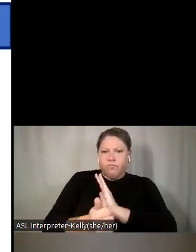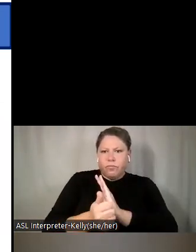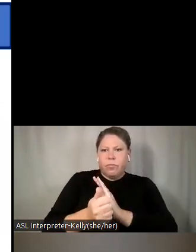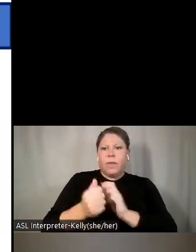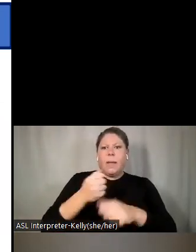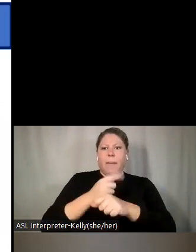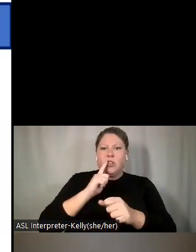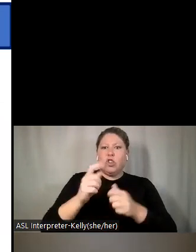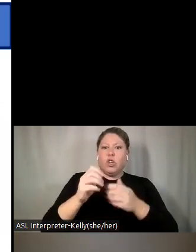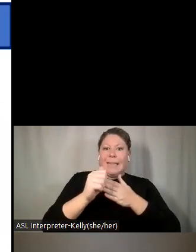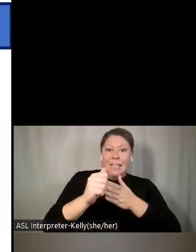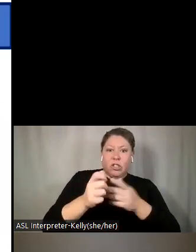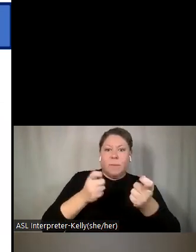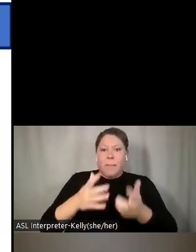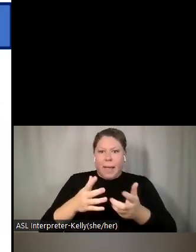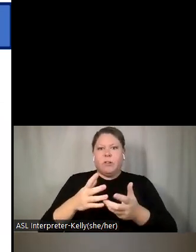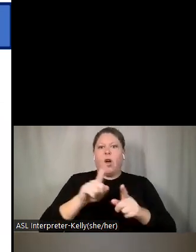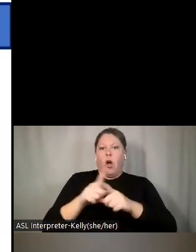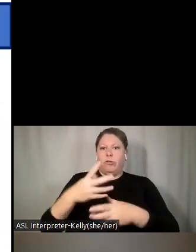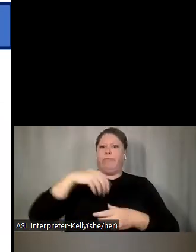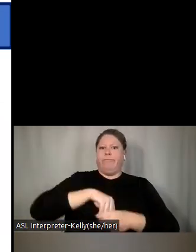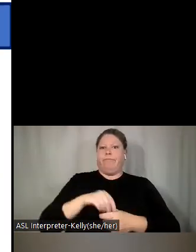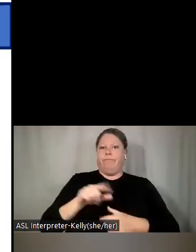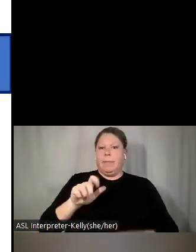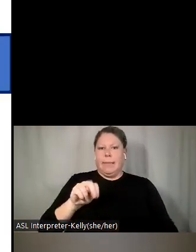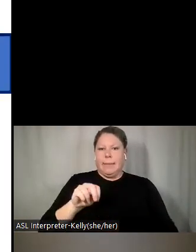leadership. Next slide, please.